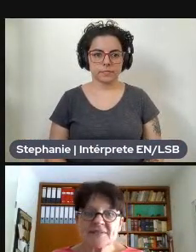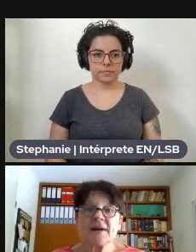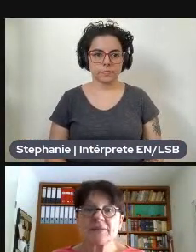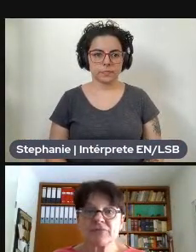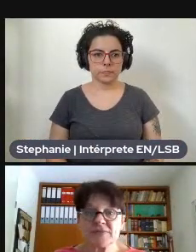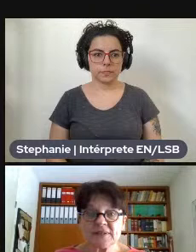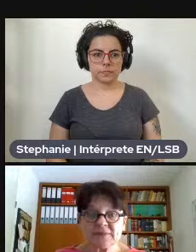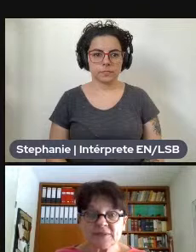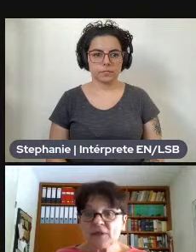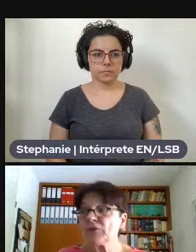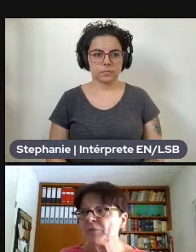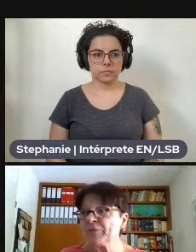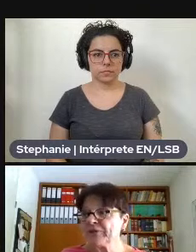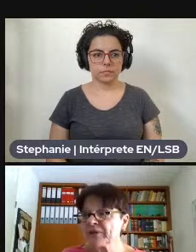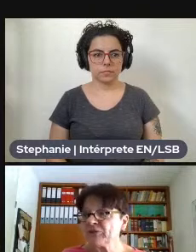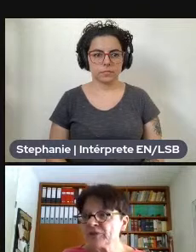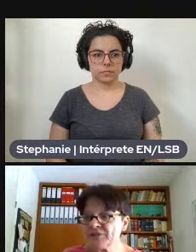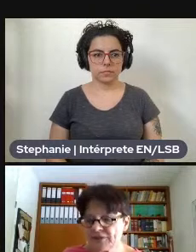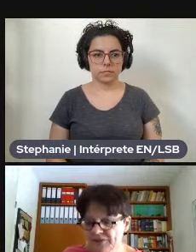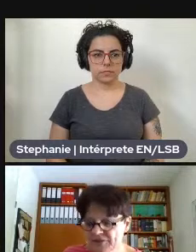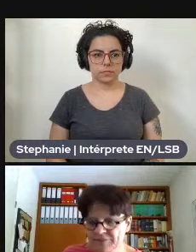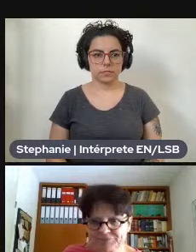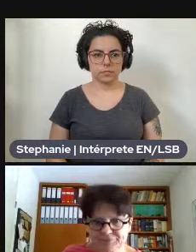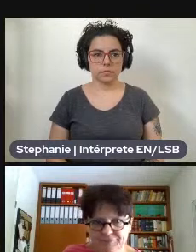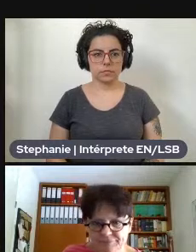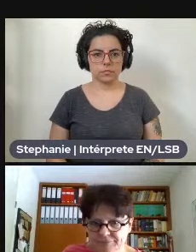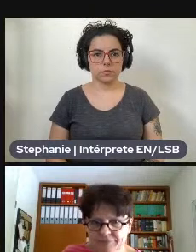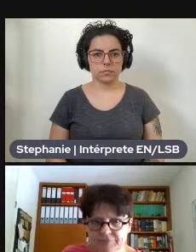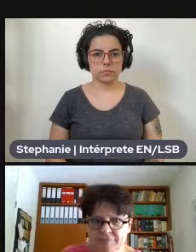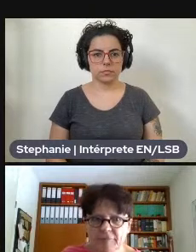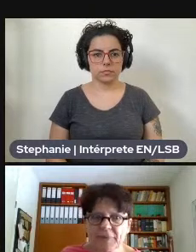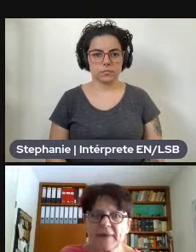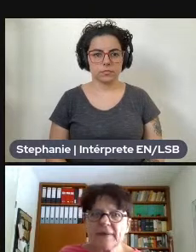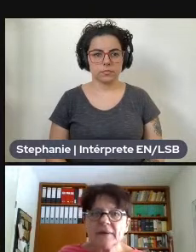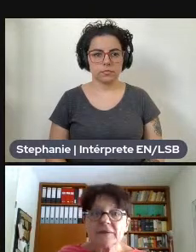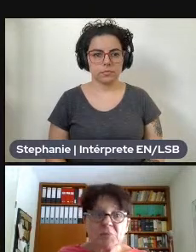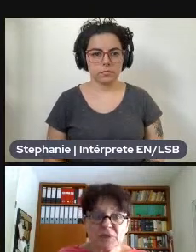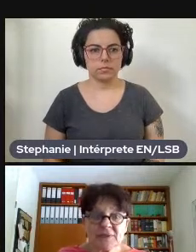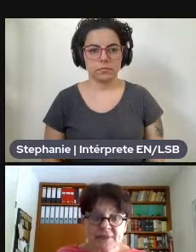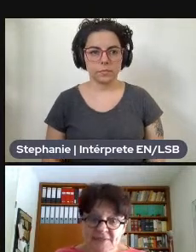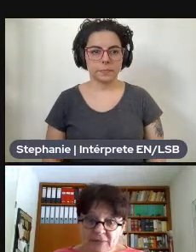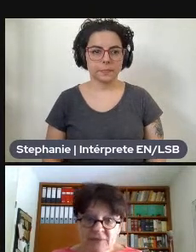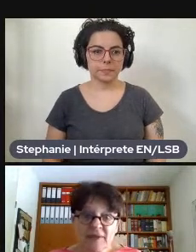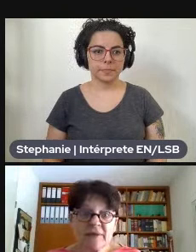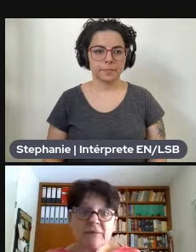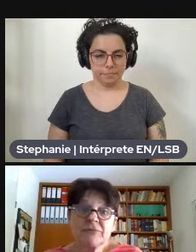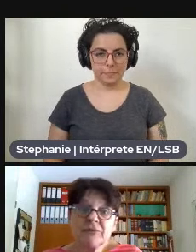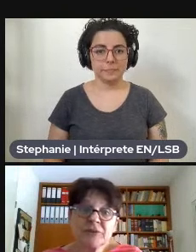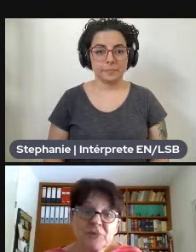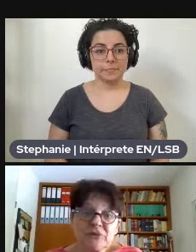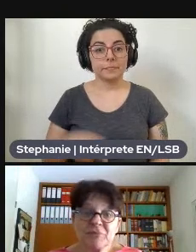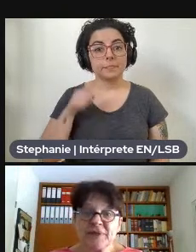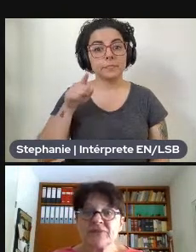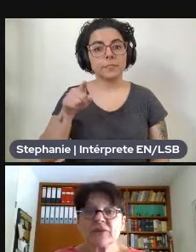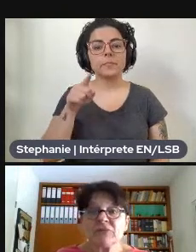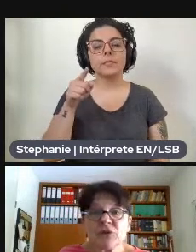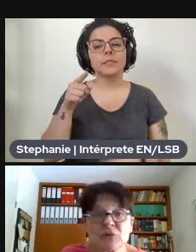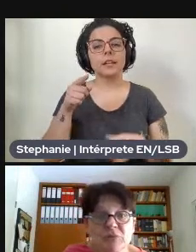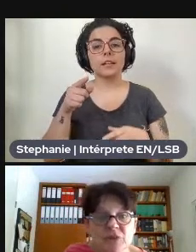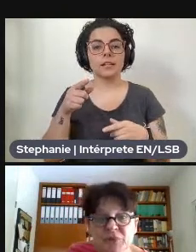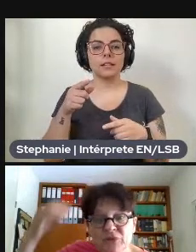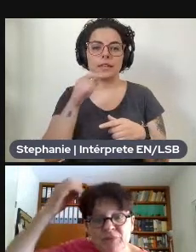hierarchies are the result of empirical research. The model does not allow for the